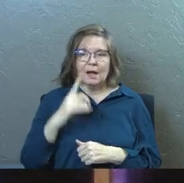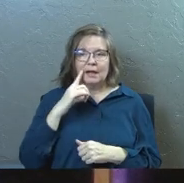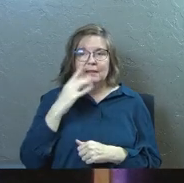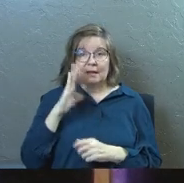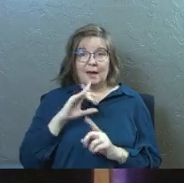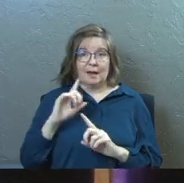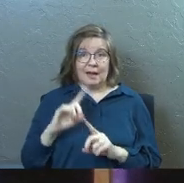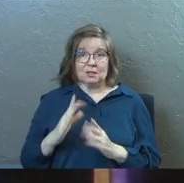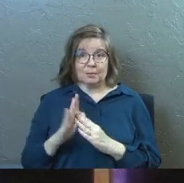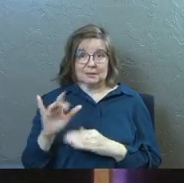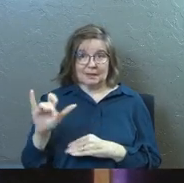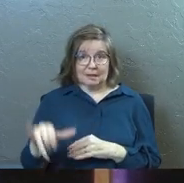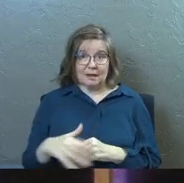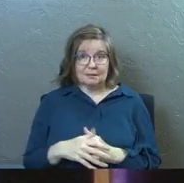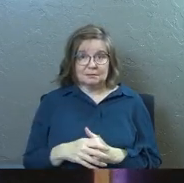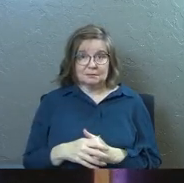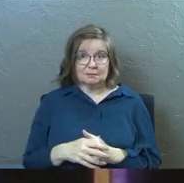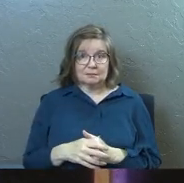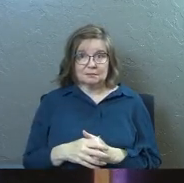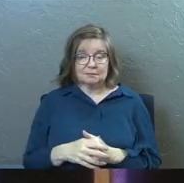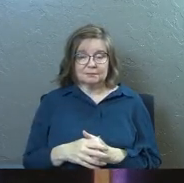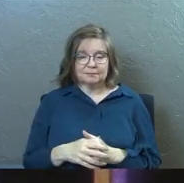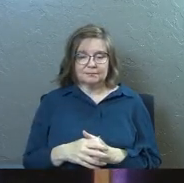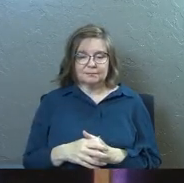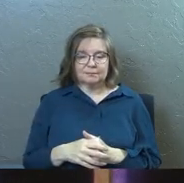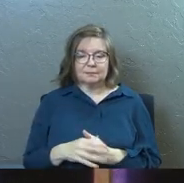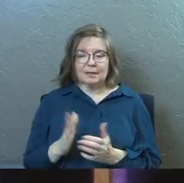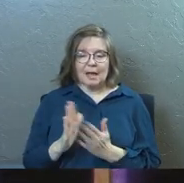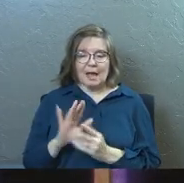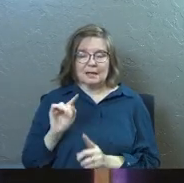I think God answers prayers like that.